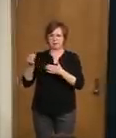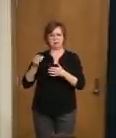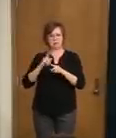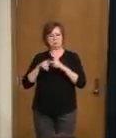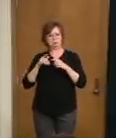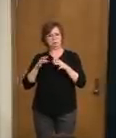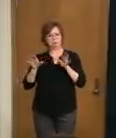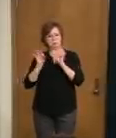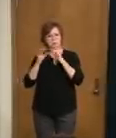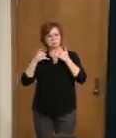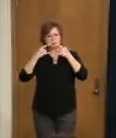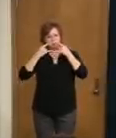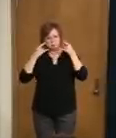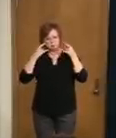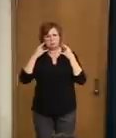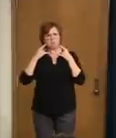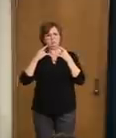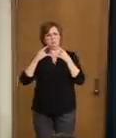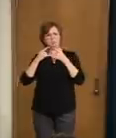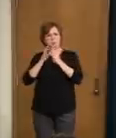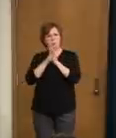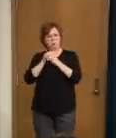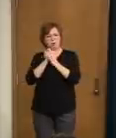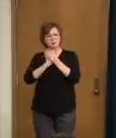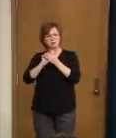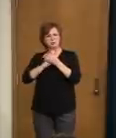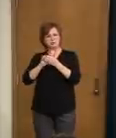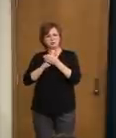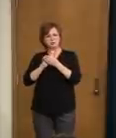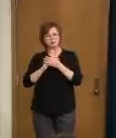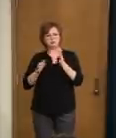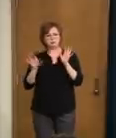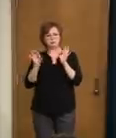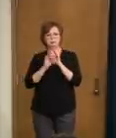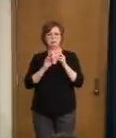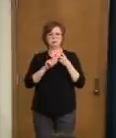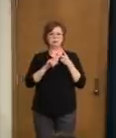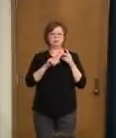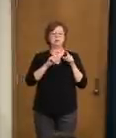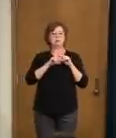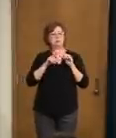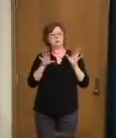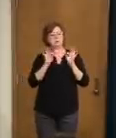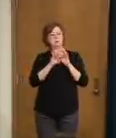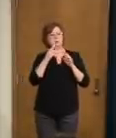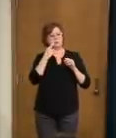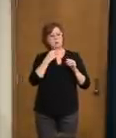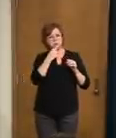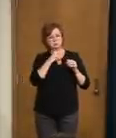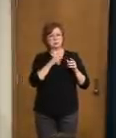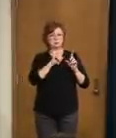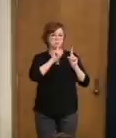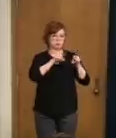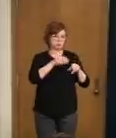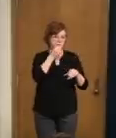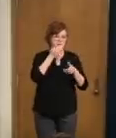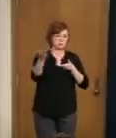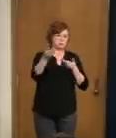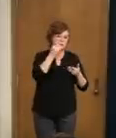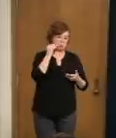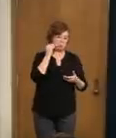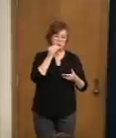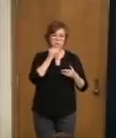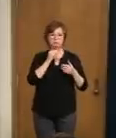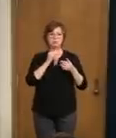to a restaurant. But again, order more takeouts, support your favorite businesses, but order more takeout. When